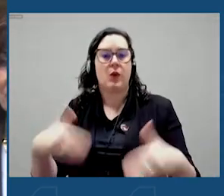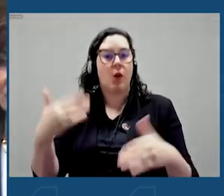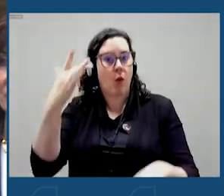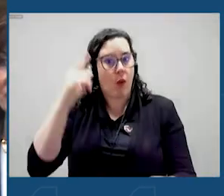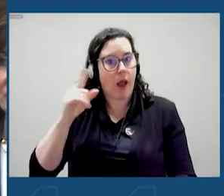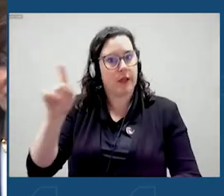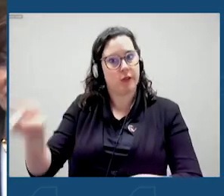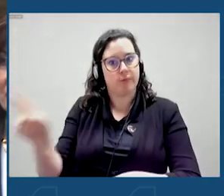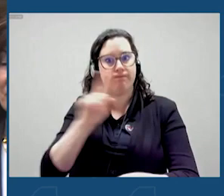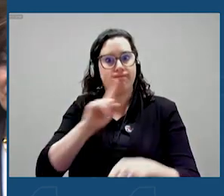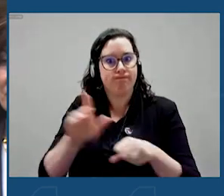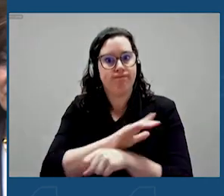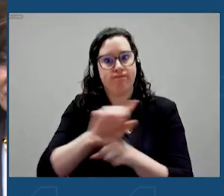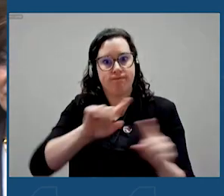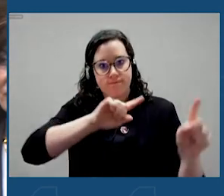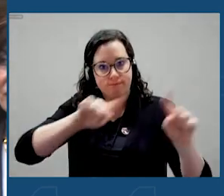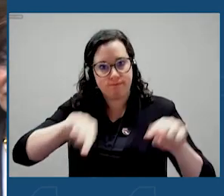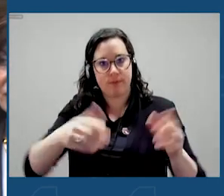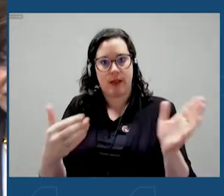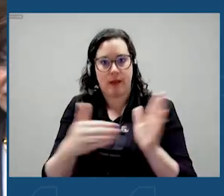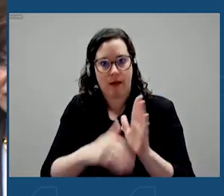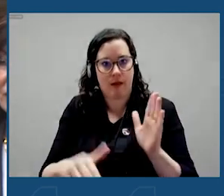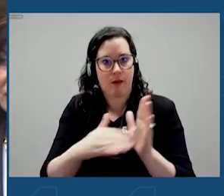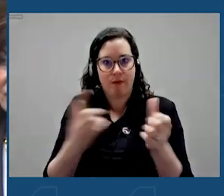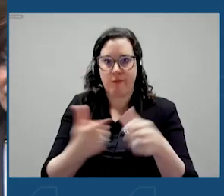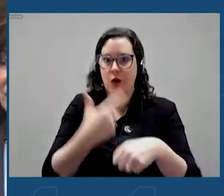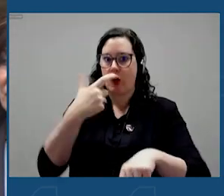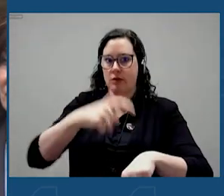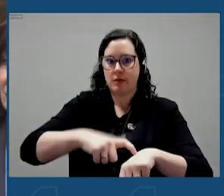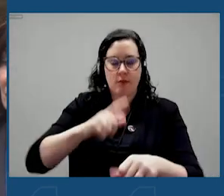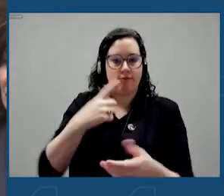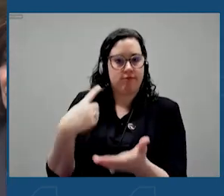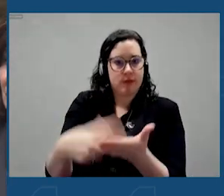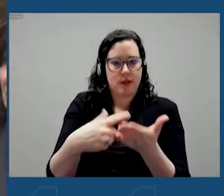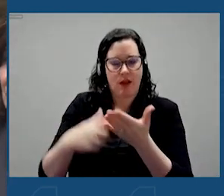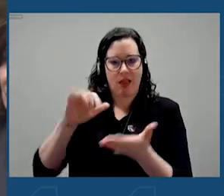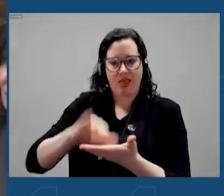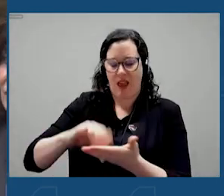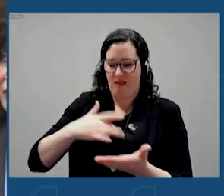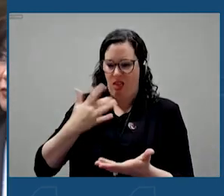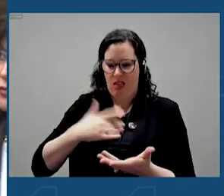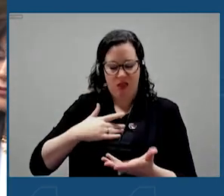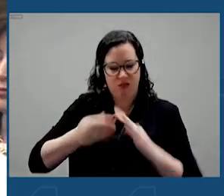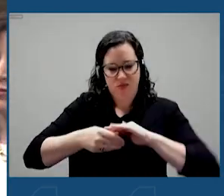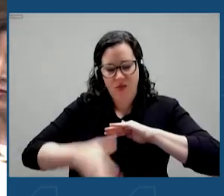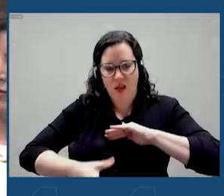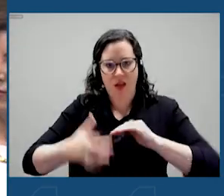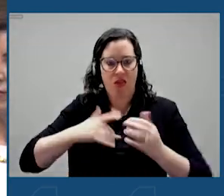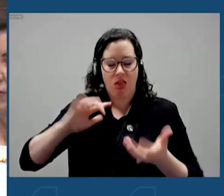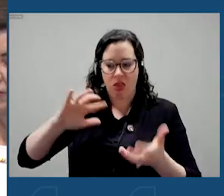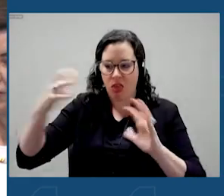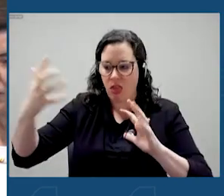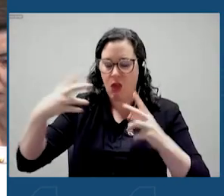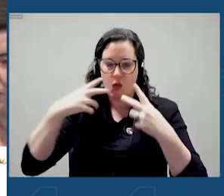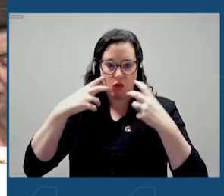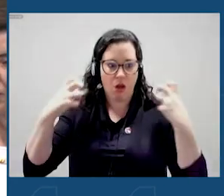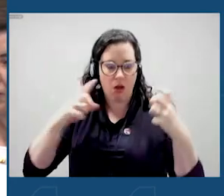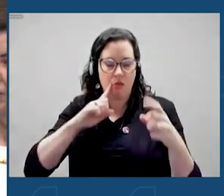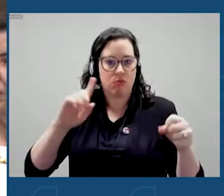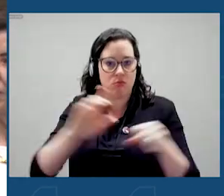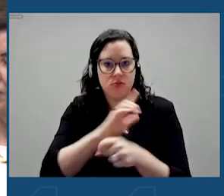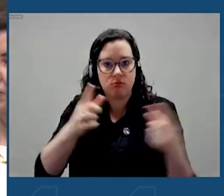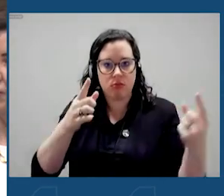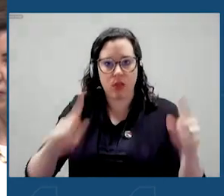history, talking about turning around the disorder that people felt, the crime that was real, and the